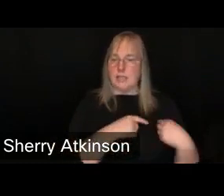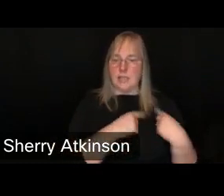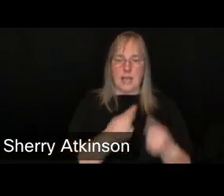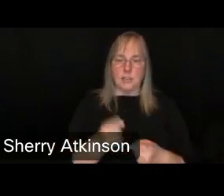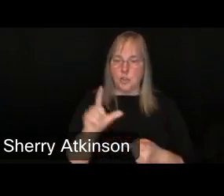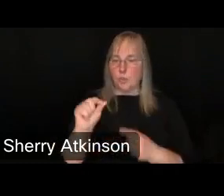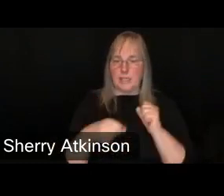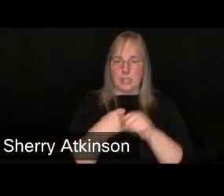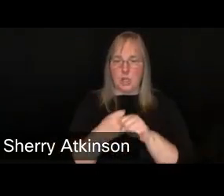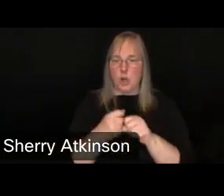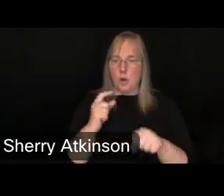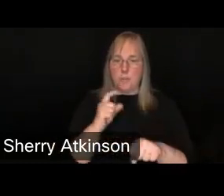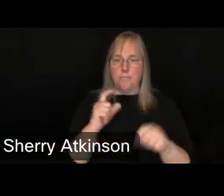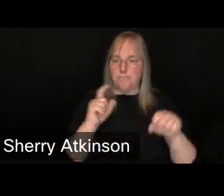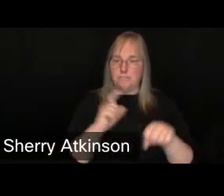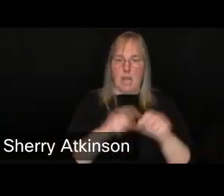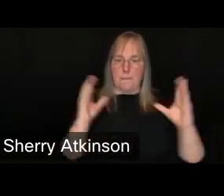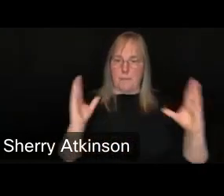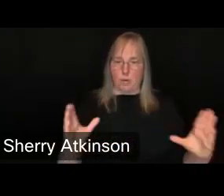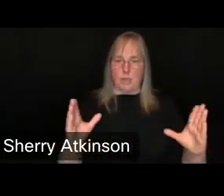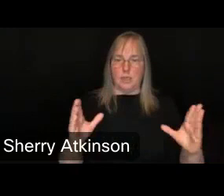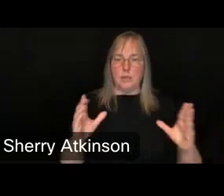population growth there.